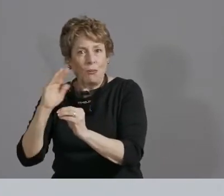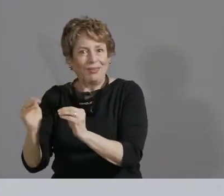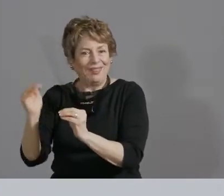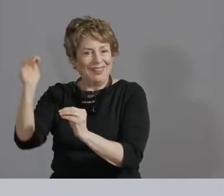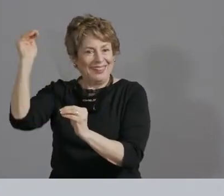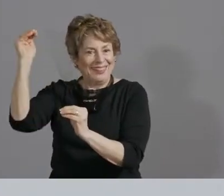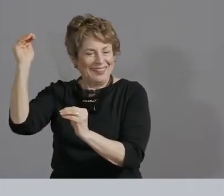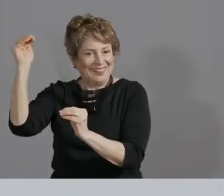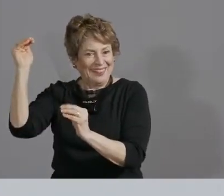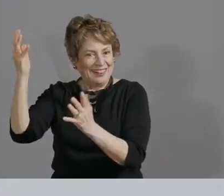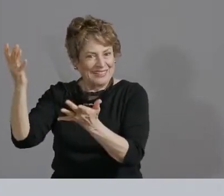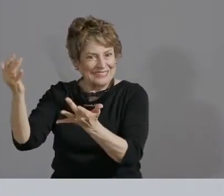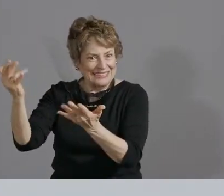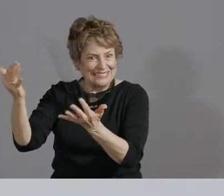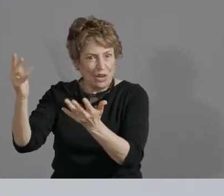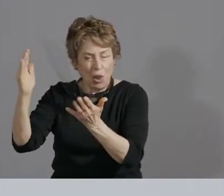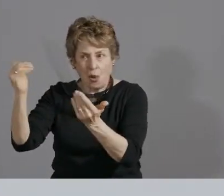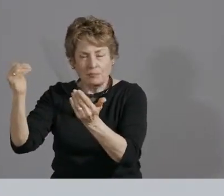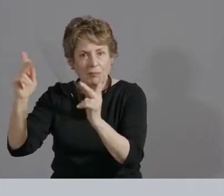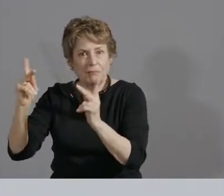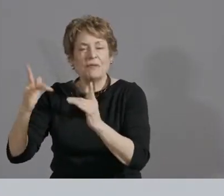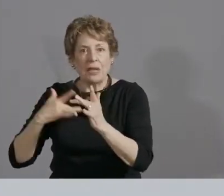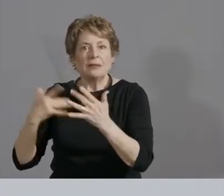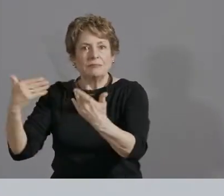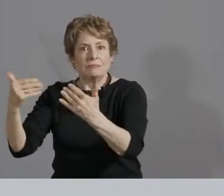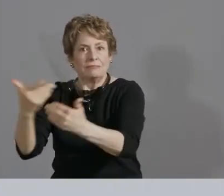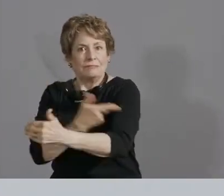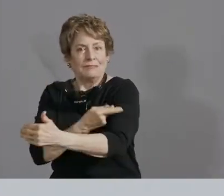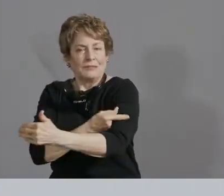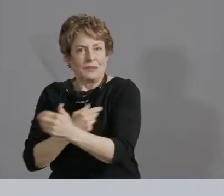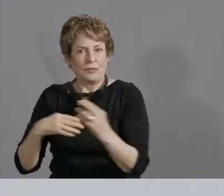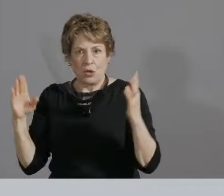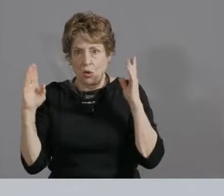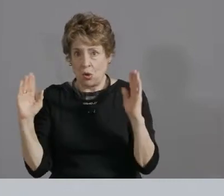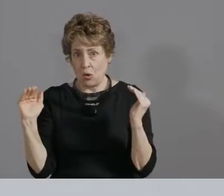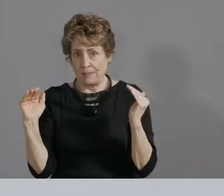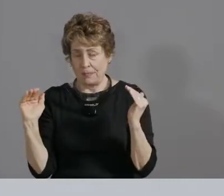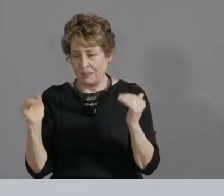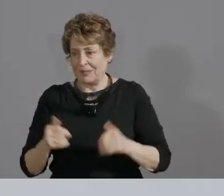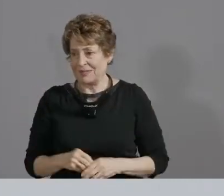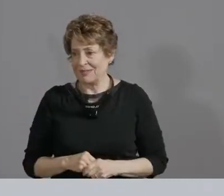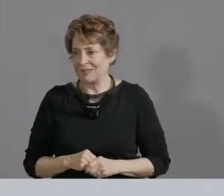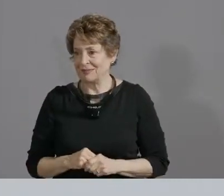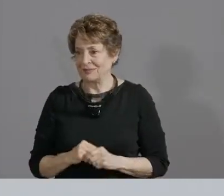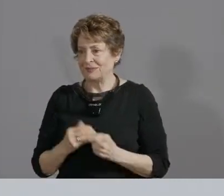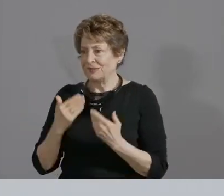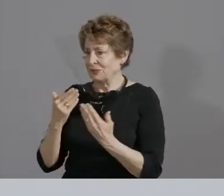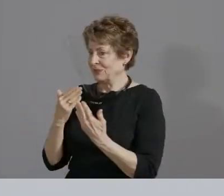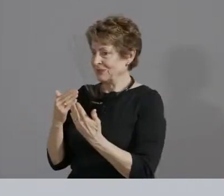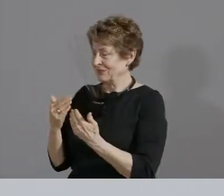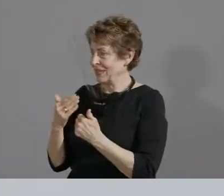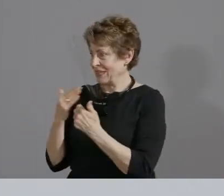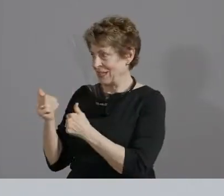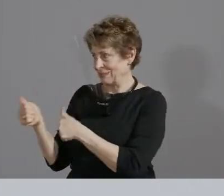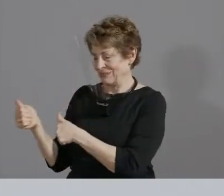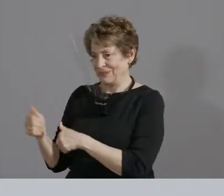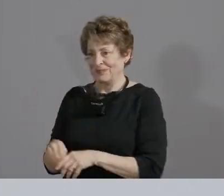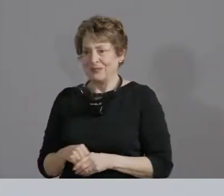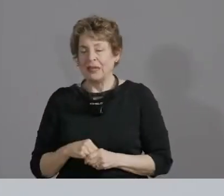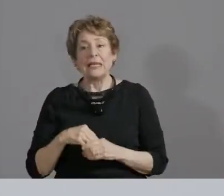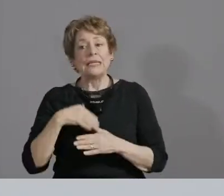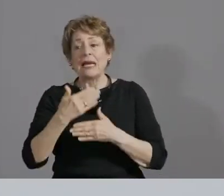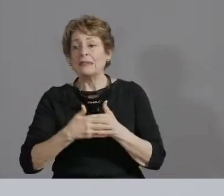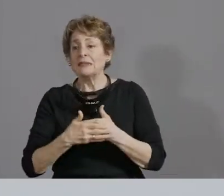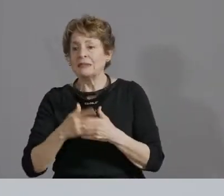And so I'm hopeful. Fair enough. Thank you, Doctor. Thank you, Howie. Next, I believe this is Alex in